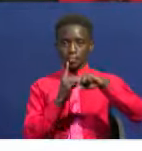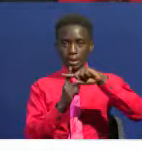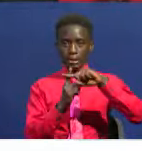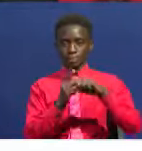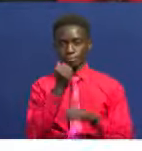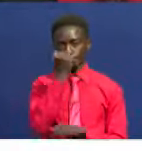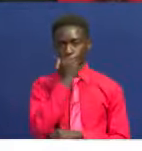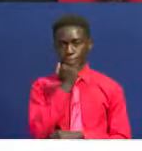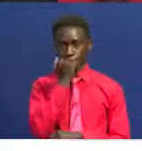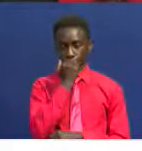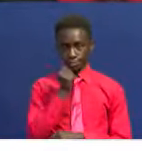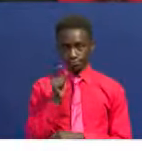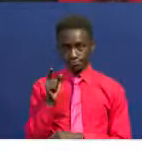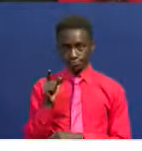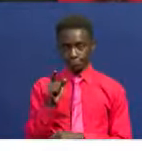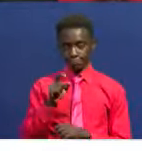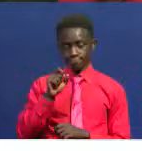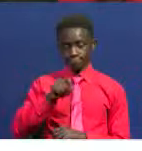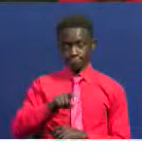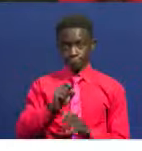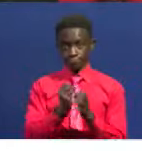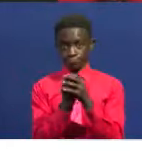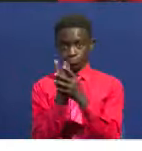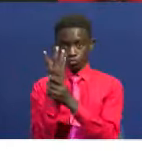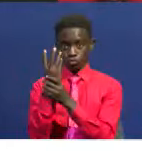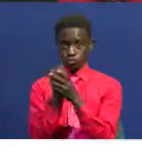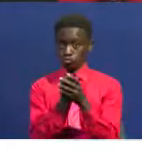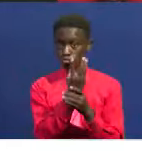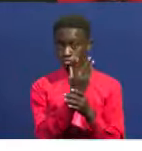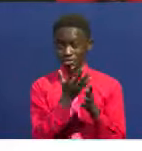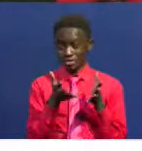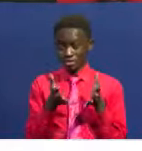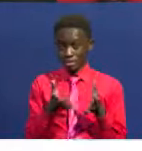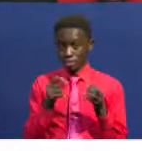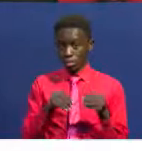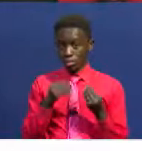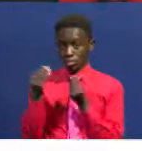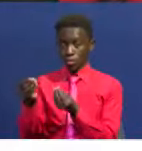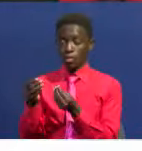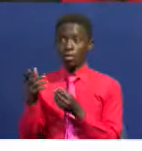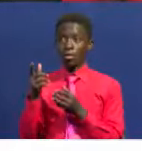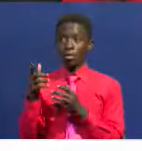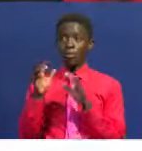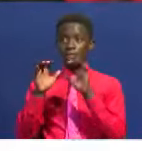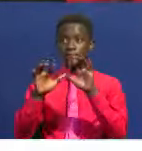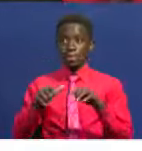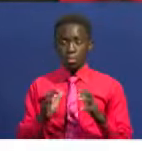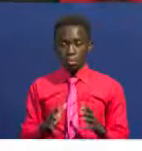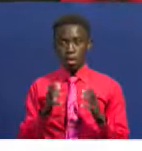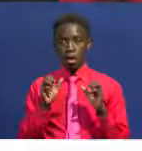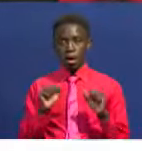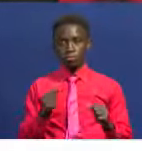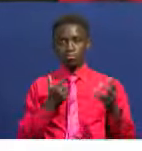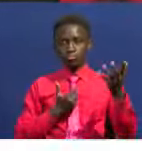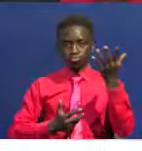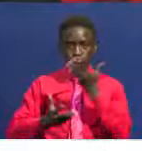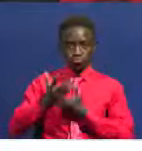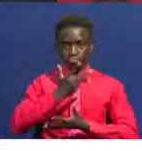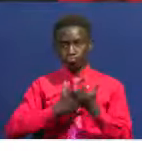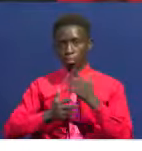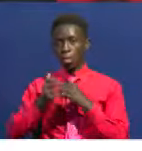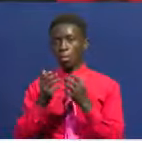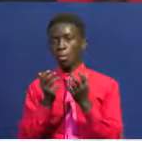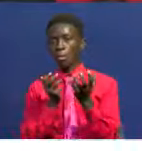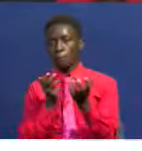a unique opportunity for farmers to engage in pre-harvest business-to-business meetings with off-take